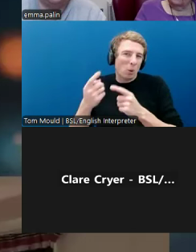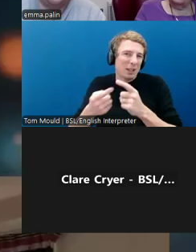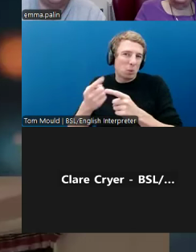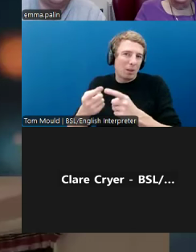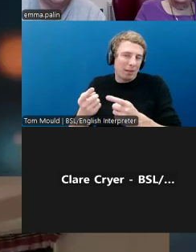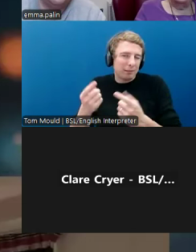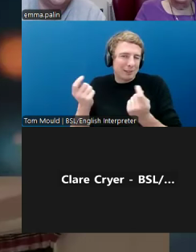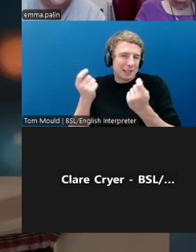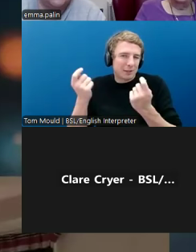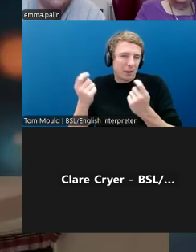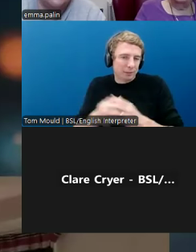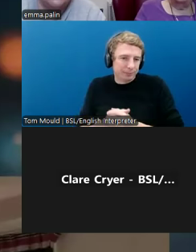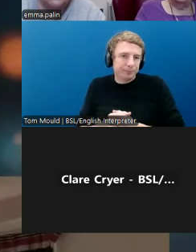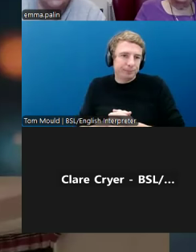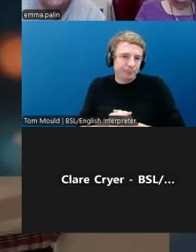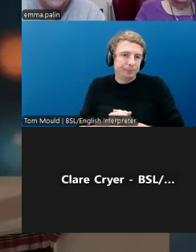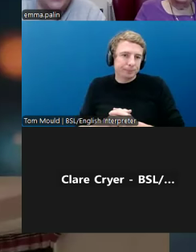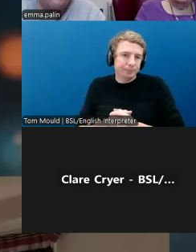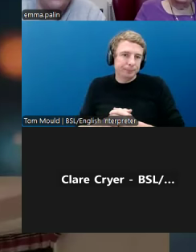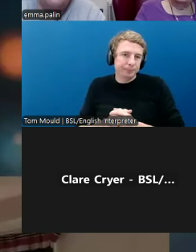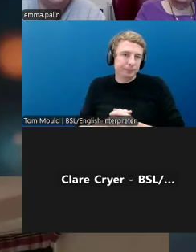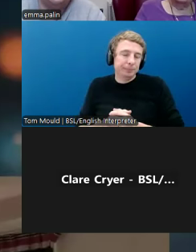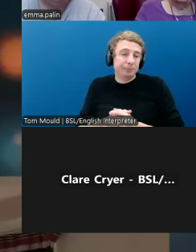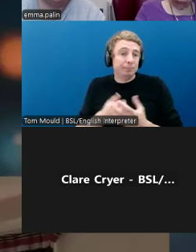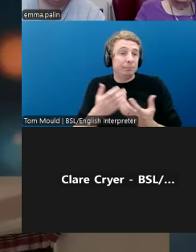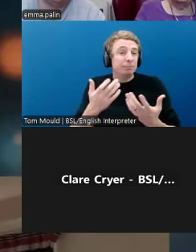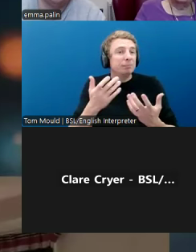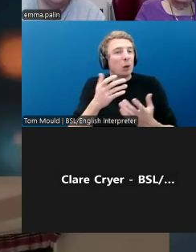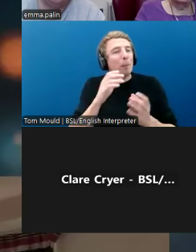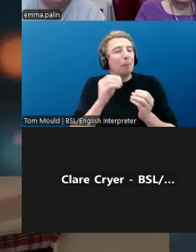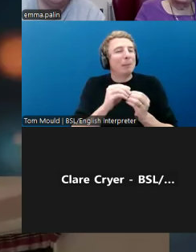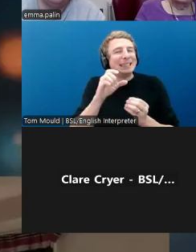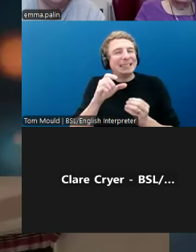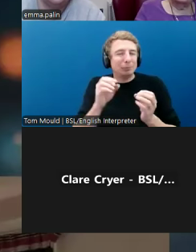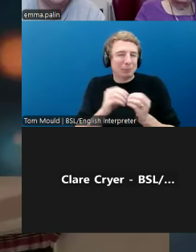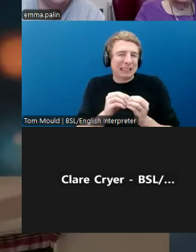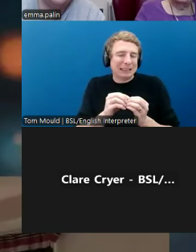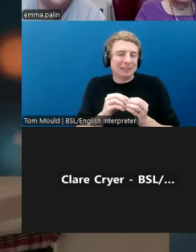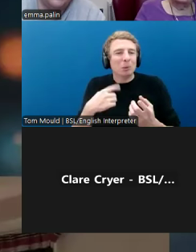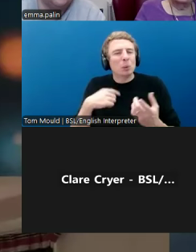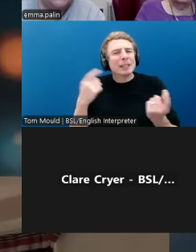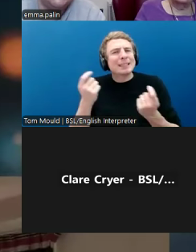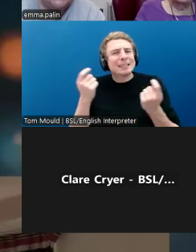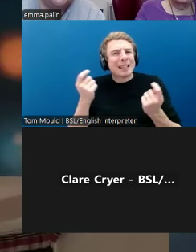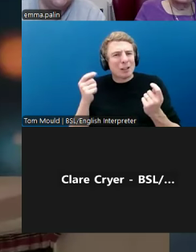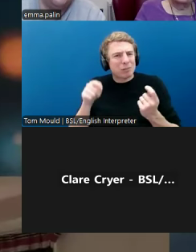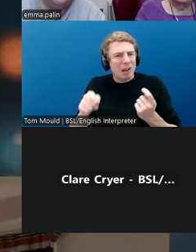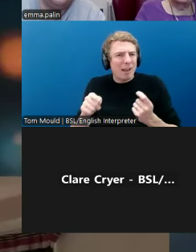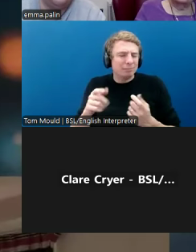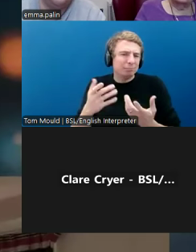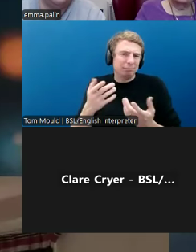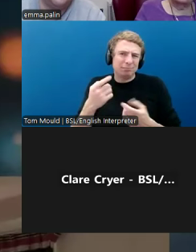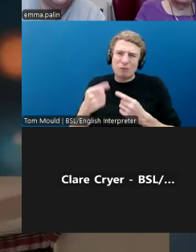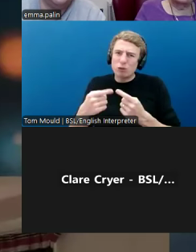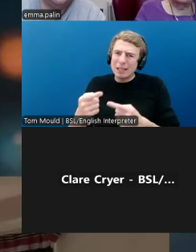we celebrate the pottery's local heritage. So again, via a Zoom link, which we found was the best way to get as many